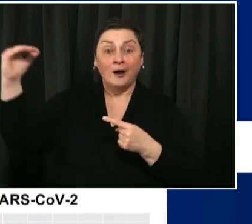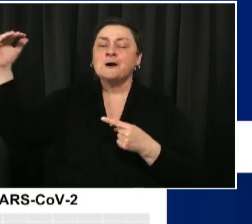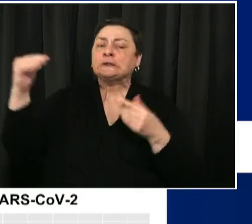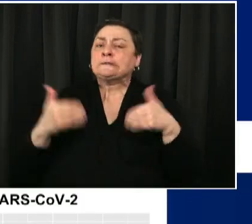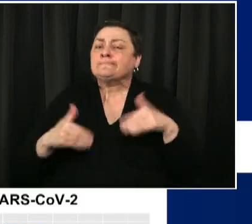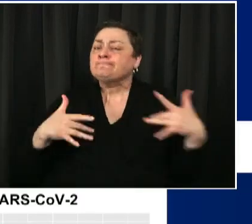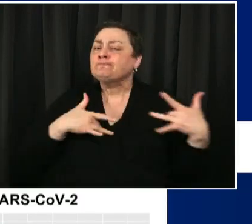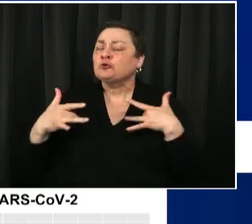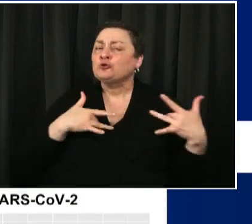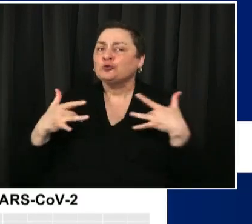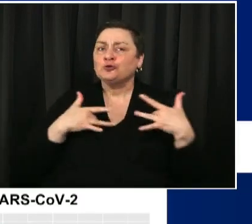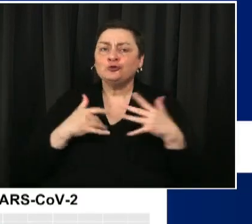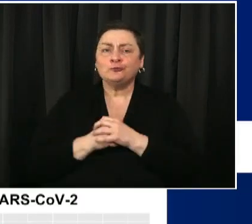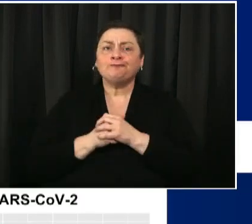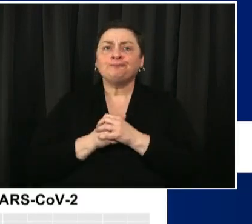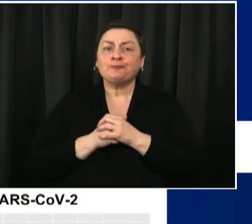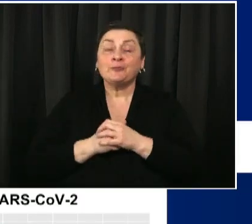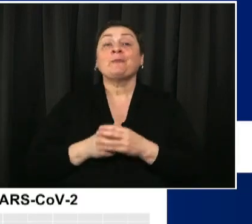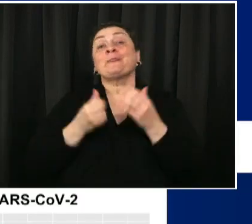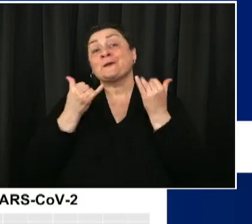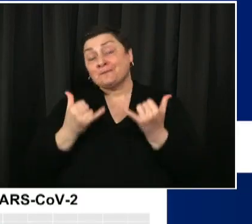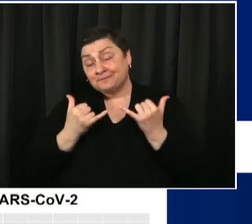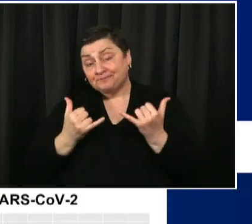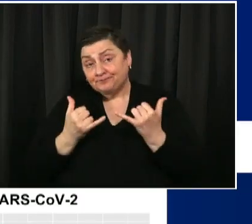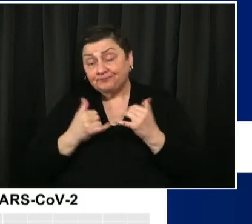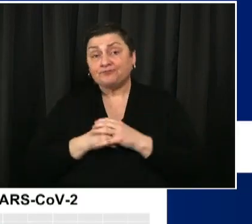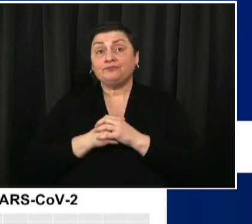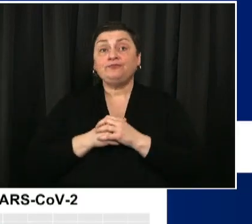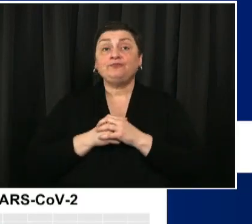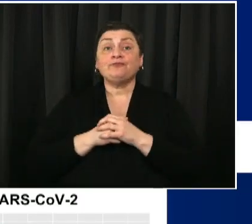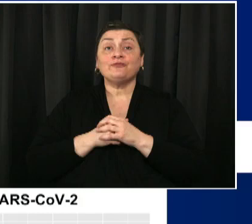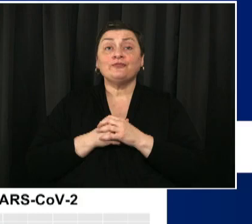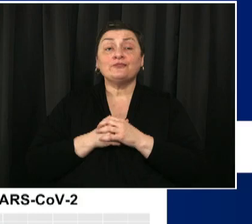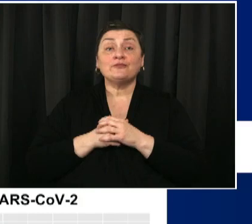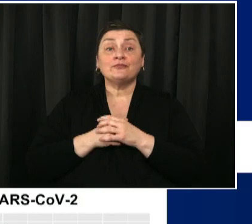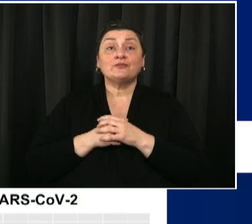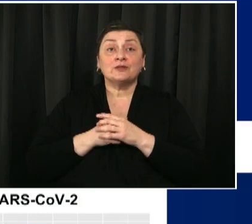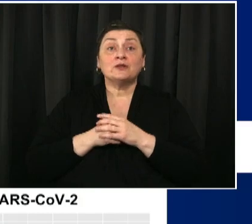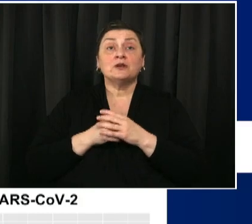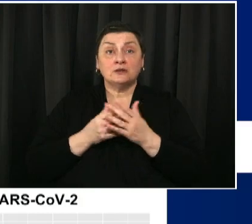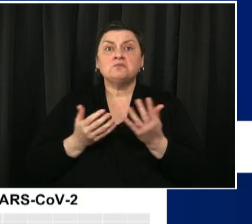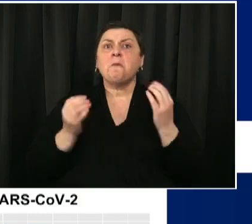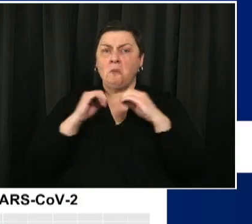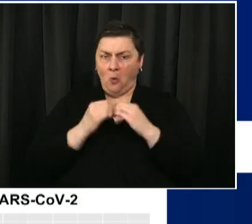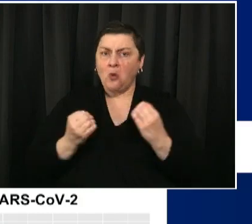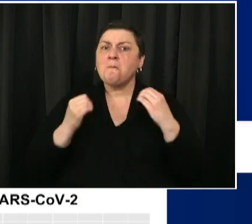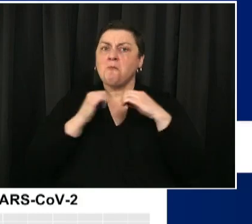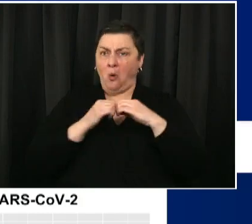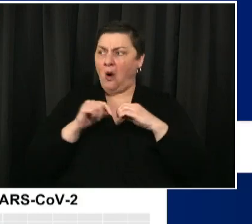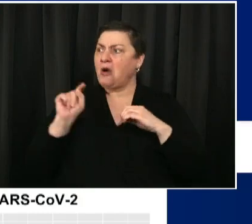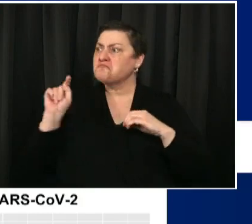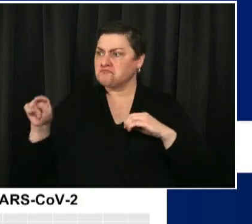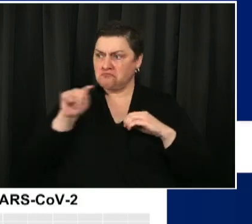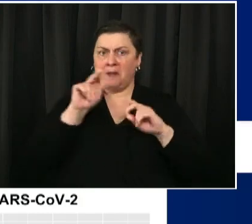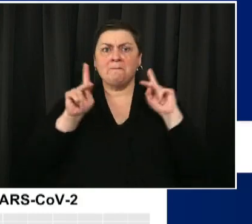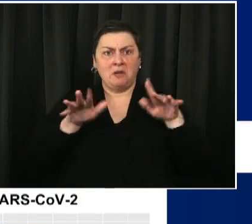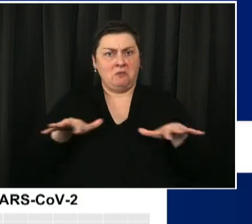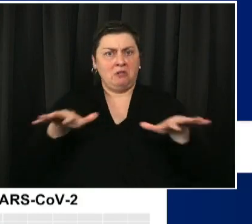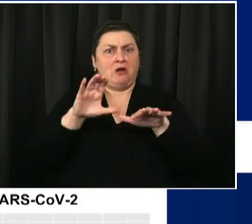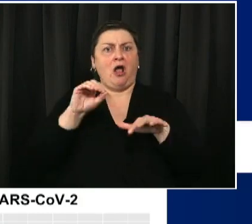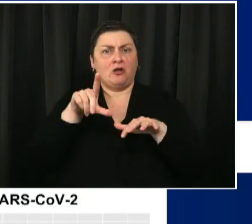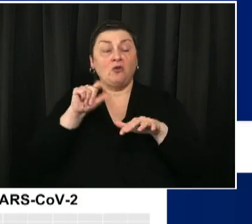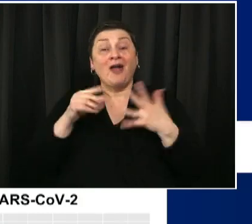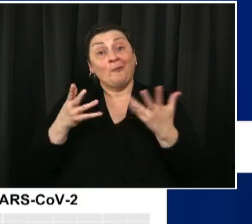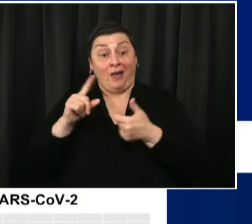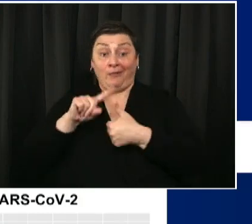Now, again, we're heading towards more and more Coloradans being immune because either they've had the